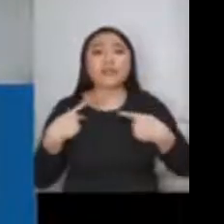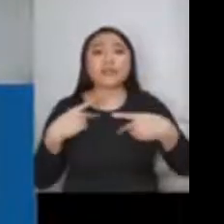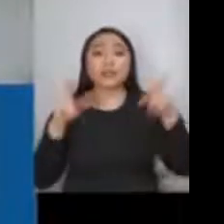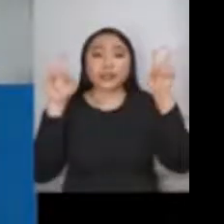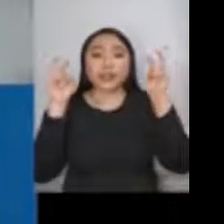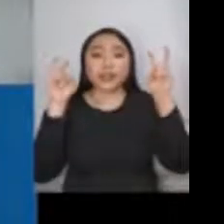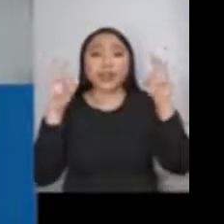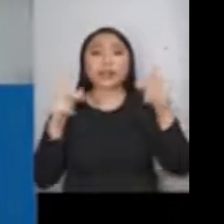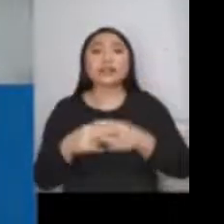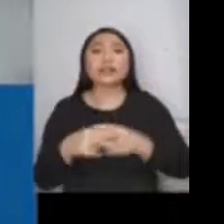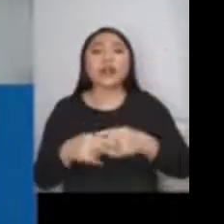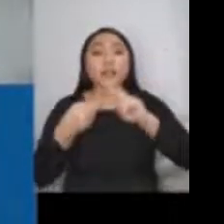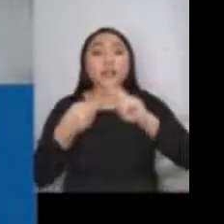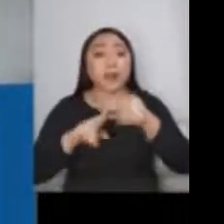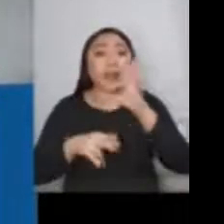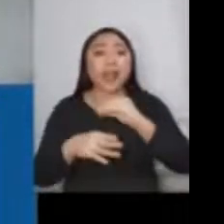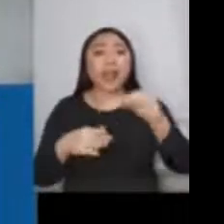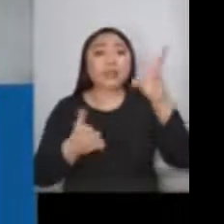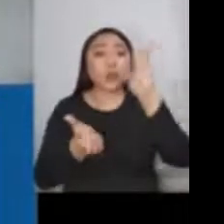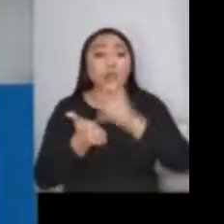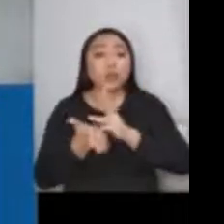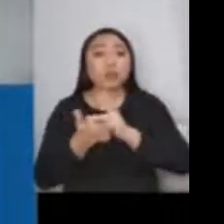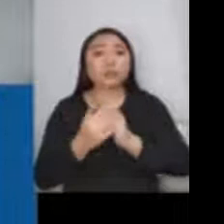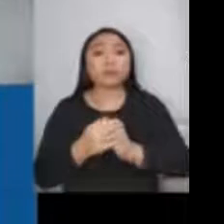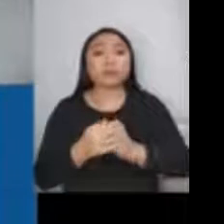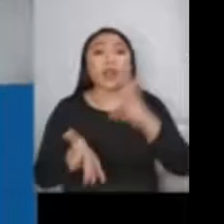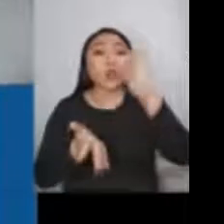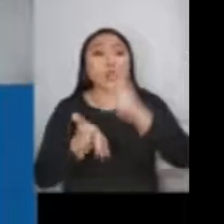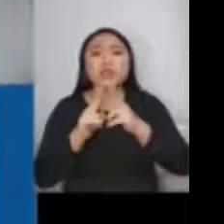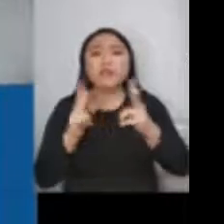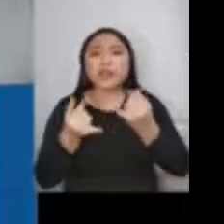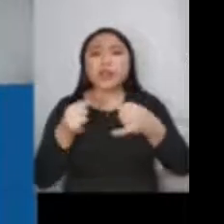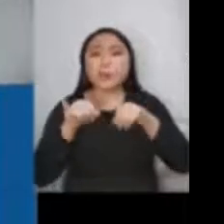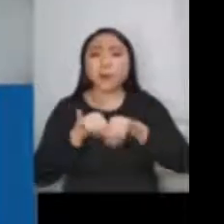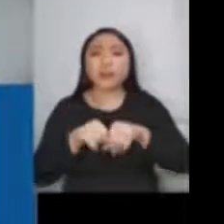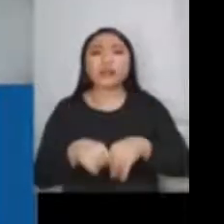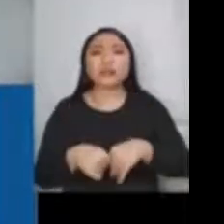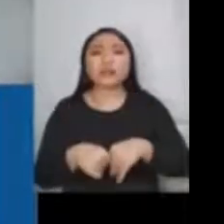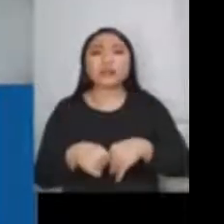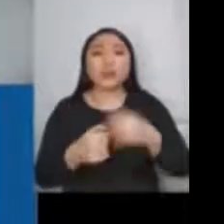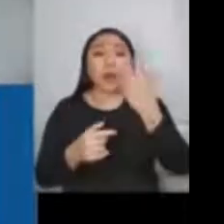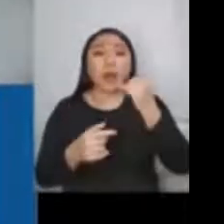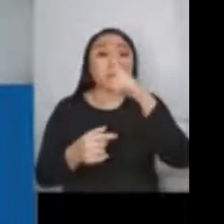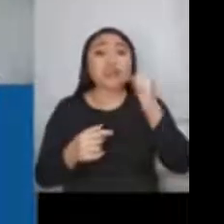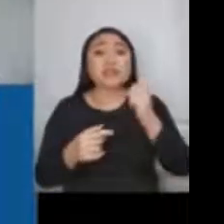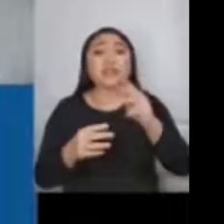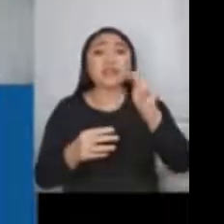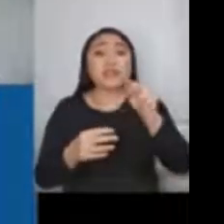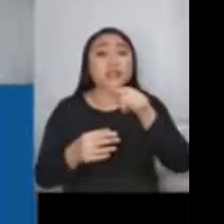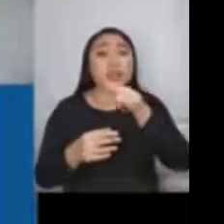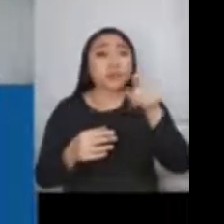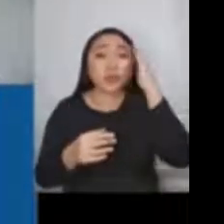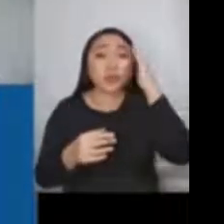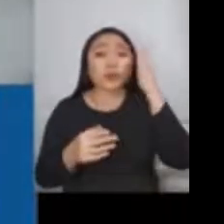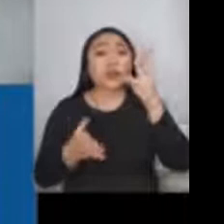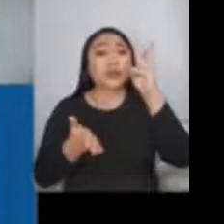you can find here the title, call number, location. The location is very important. You have to make sure that the